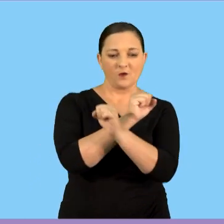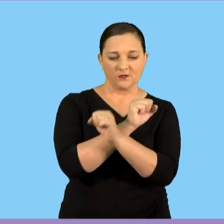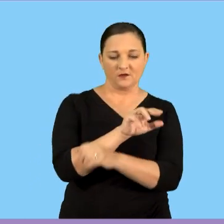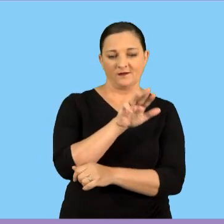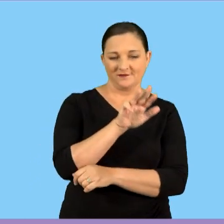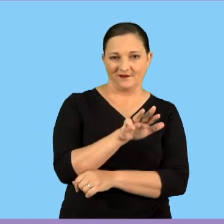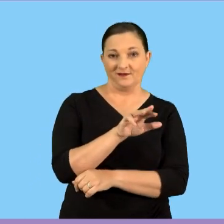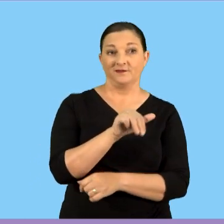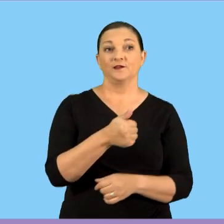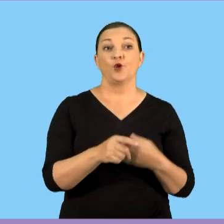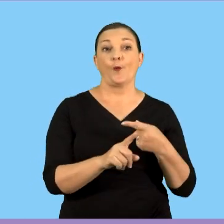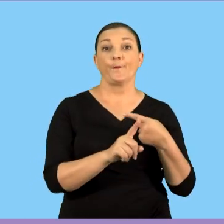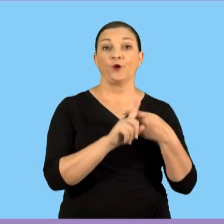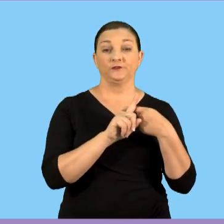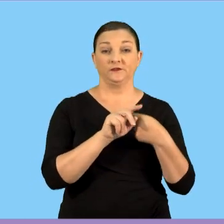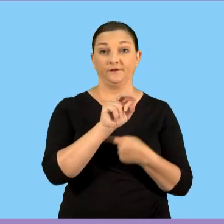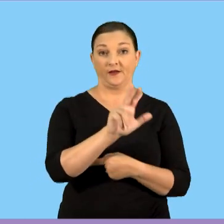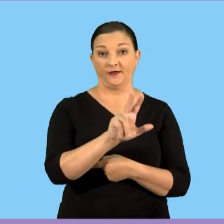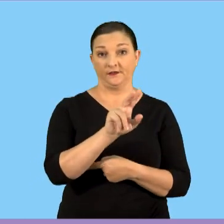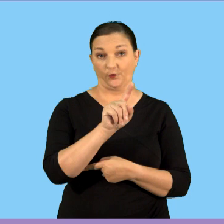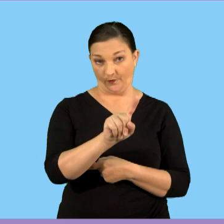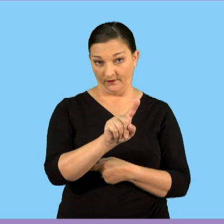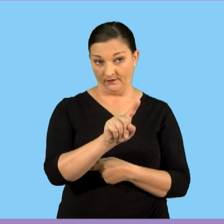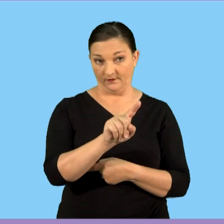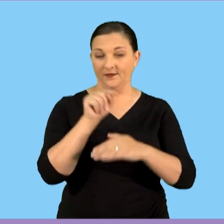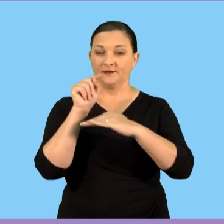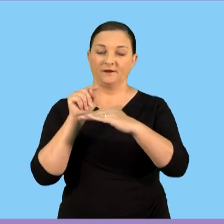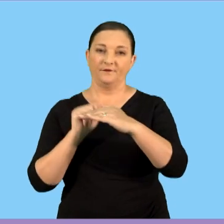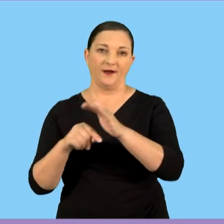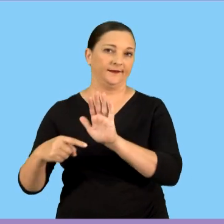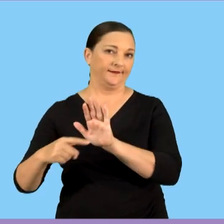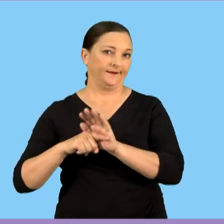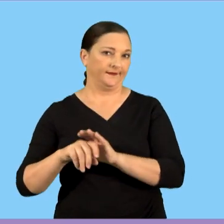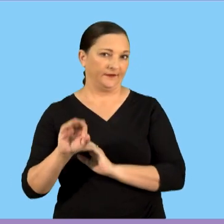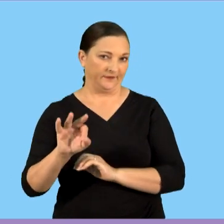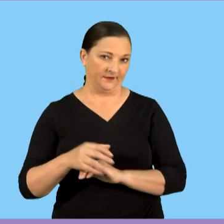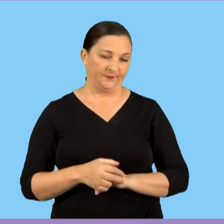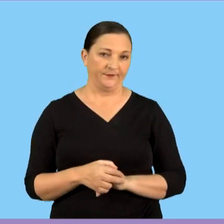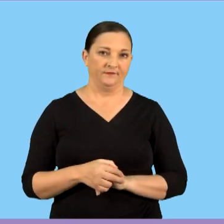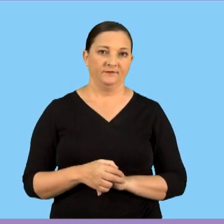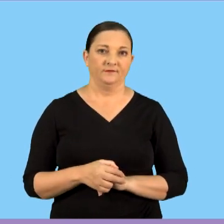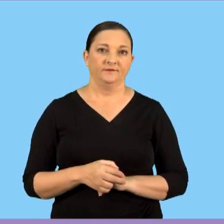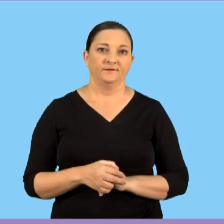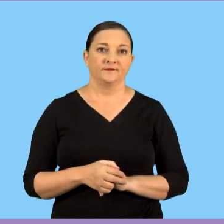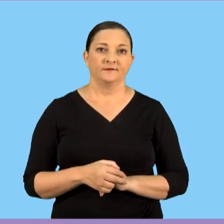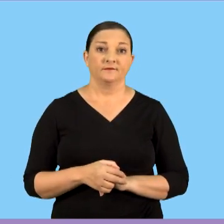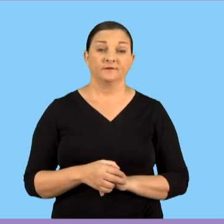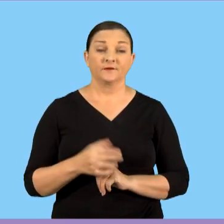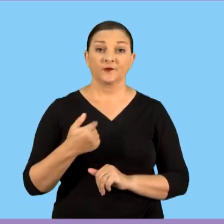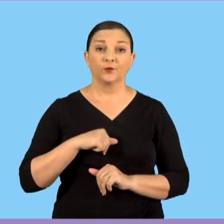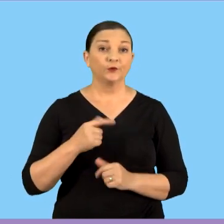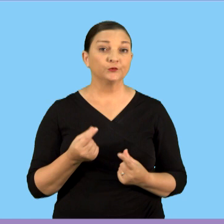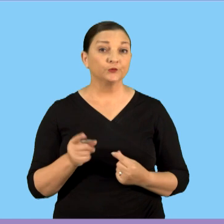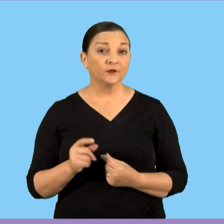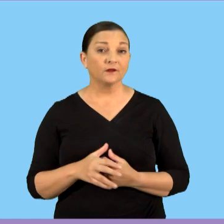positive 81. We are going to divide that by a negative 3. We